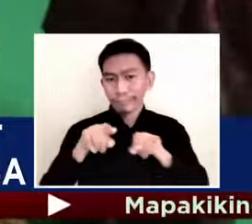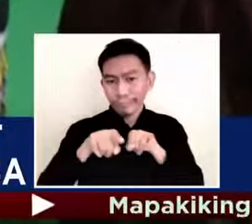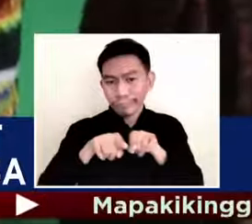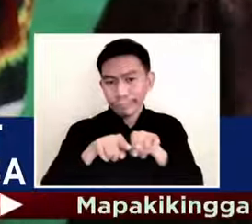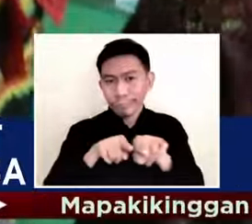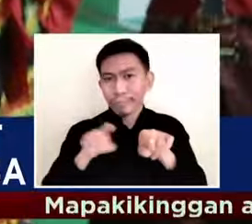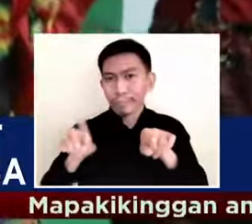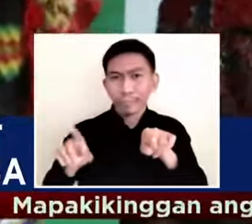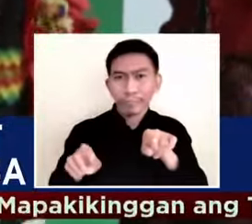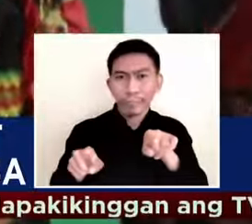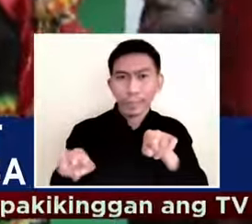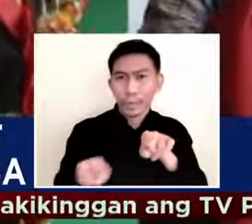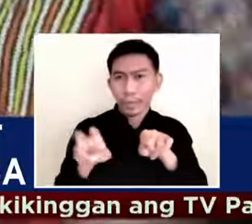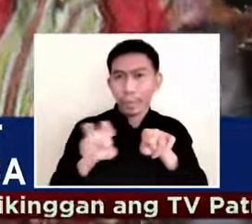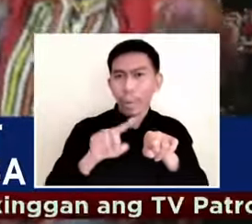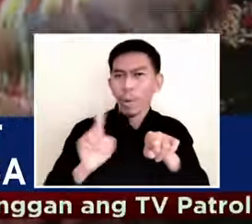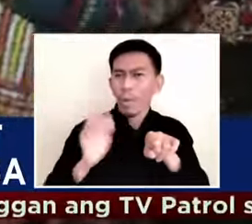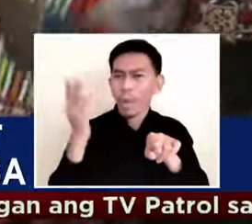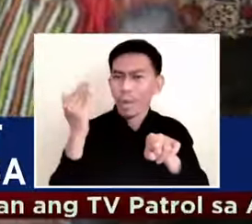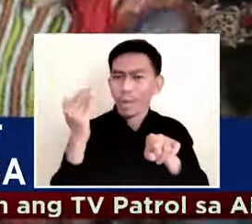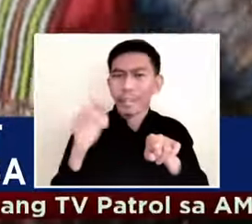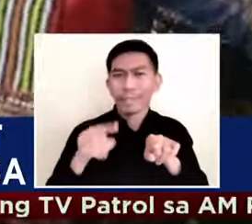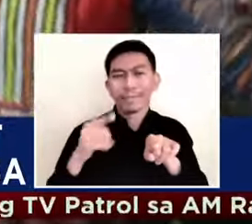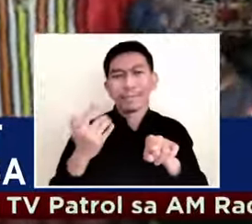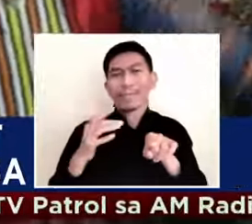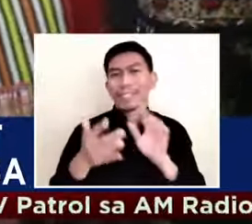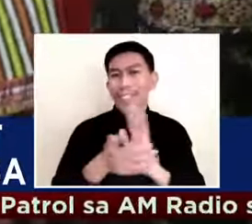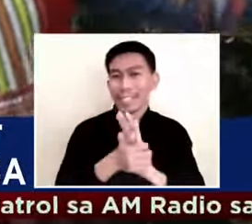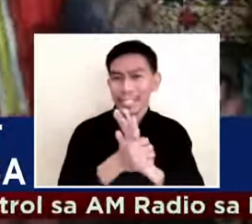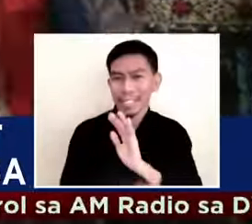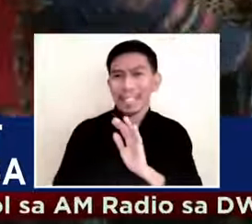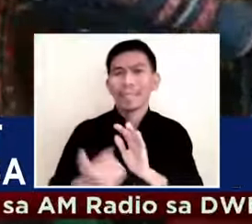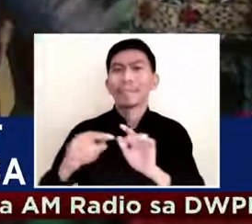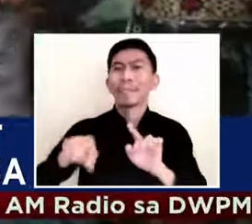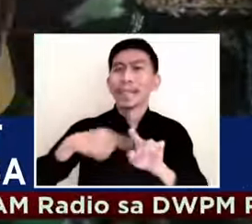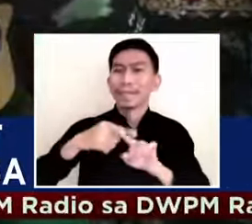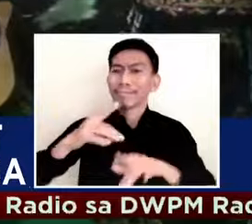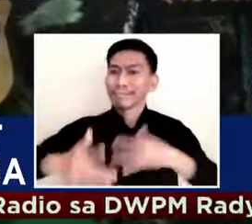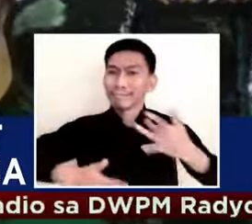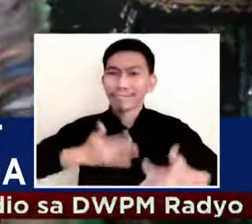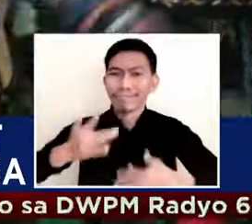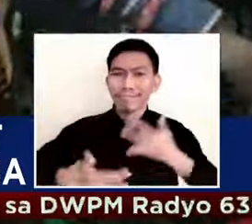ang talento at sigla ng Pilipino.